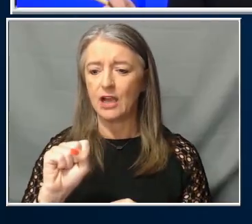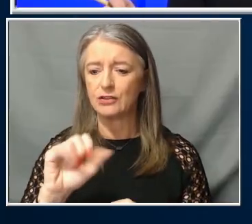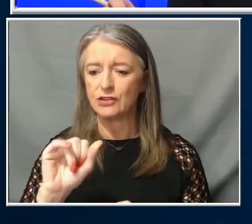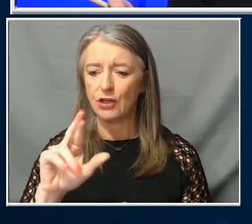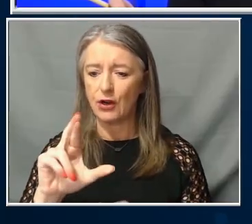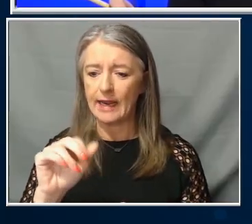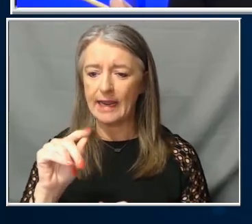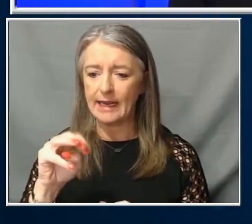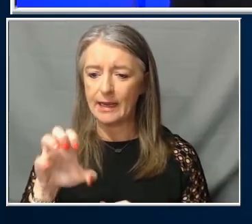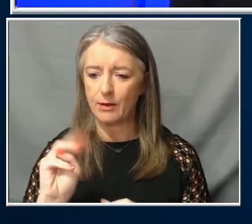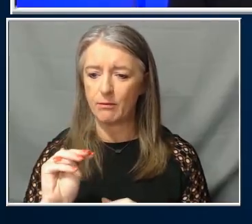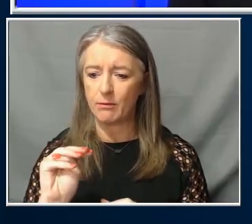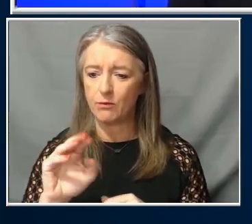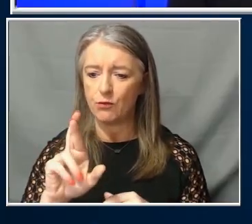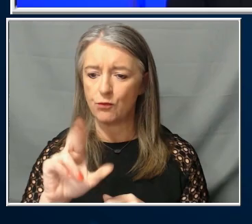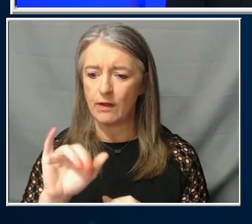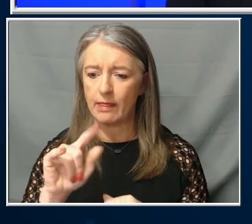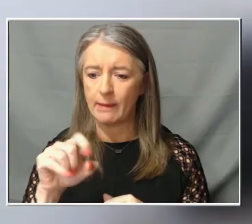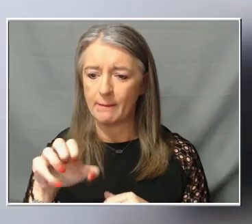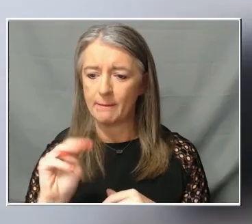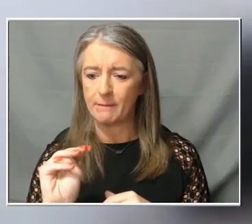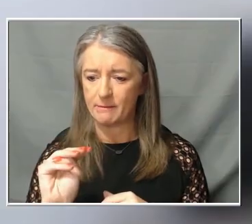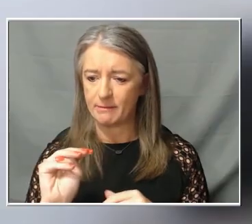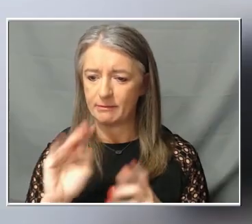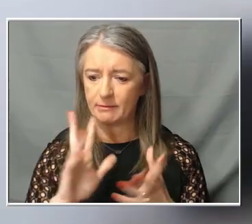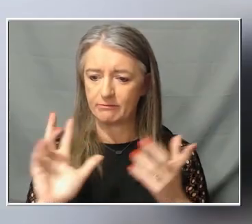adjust that? So,